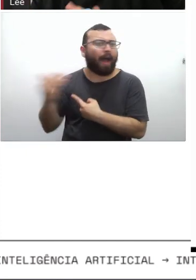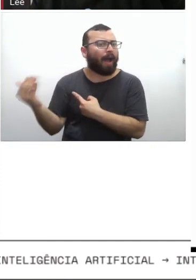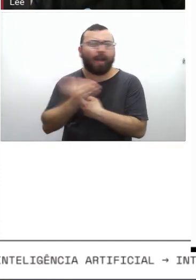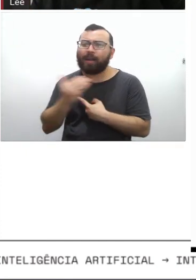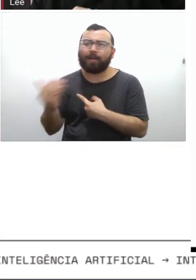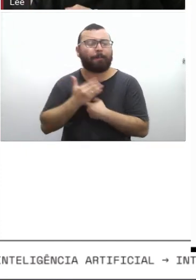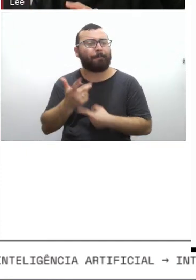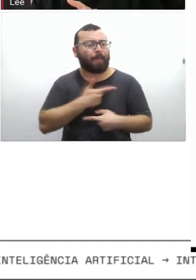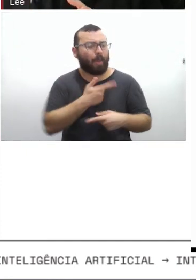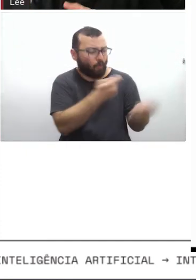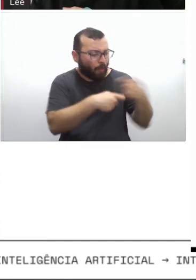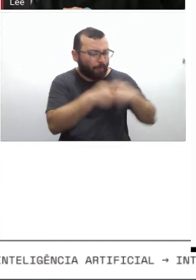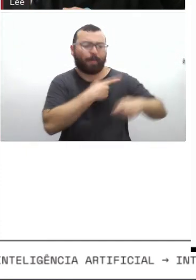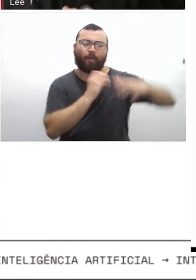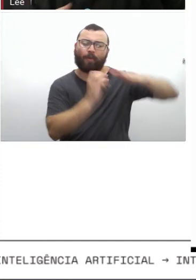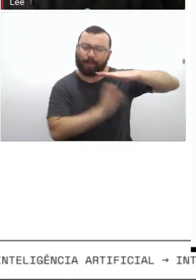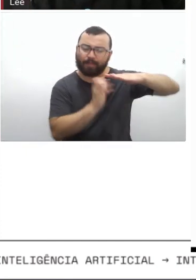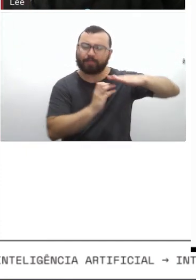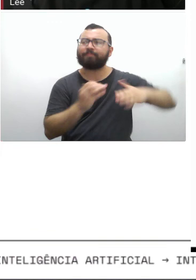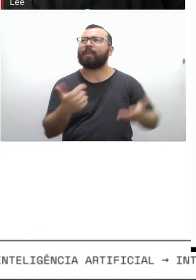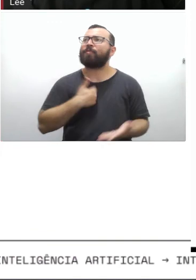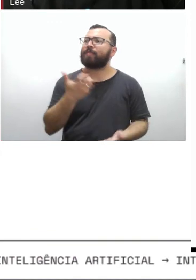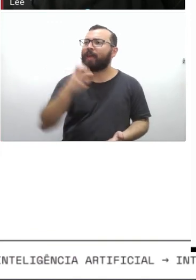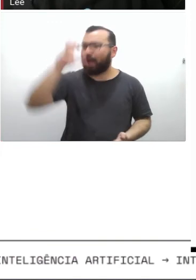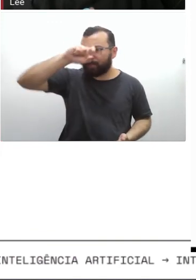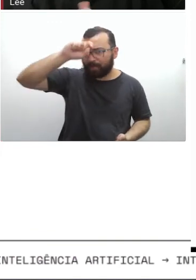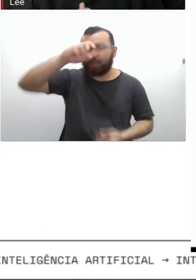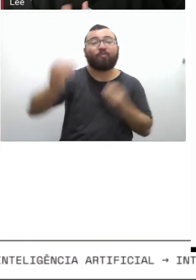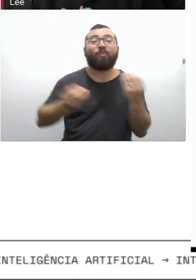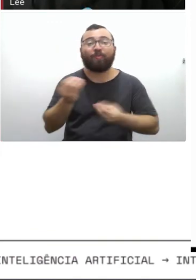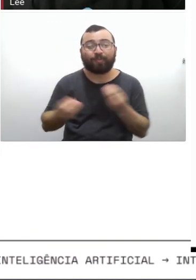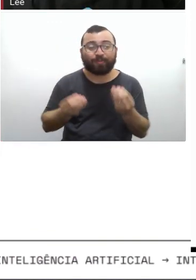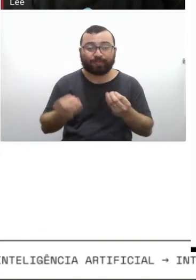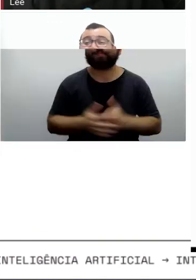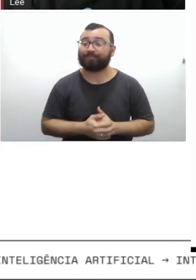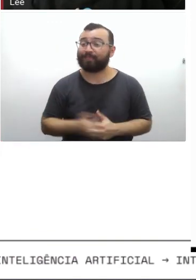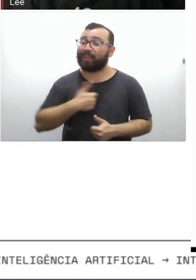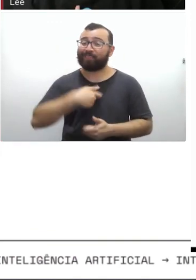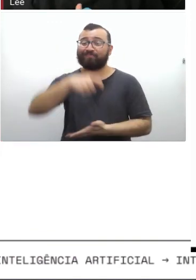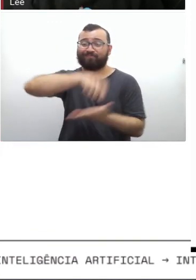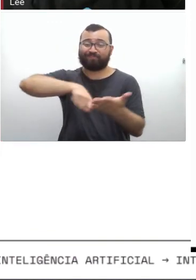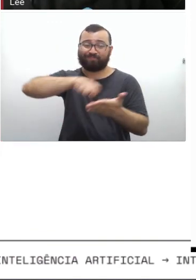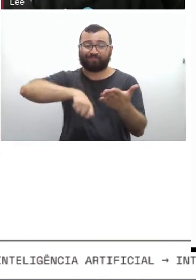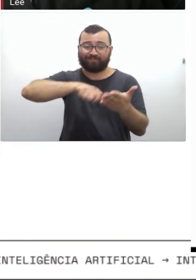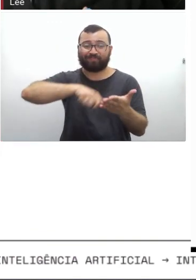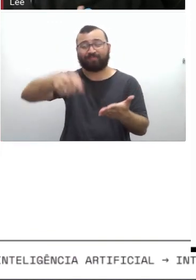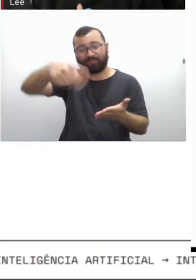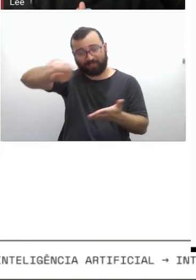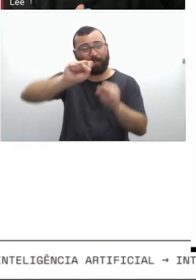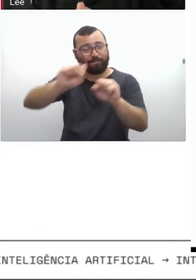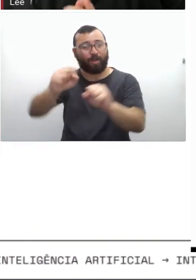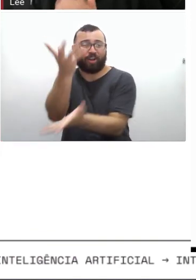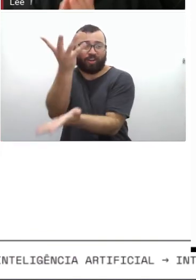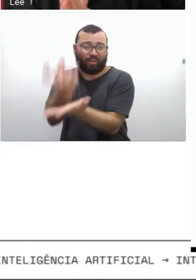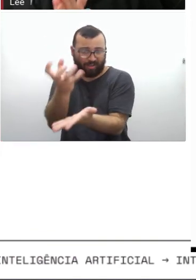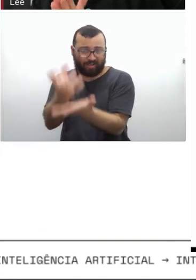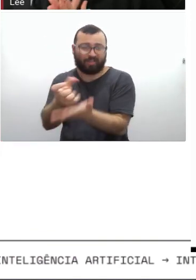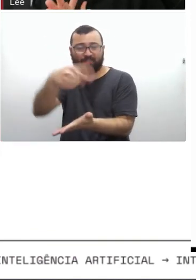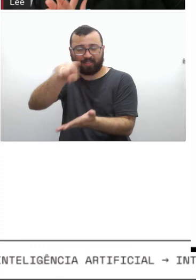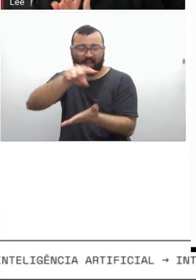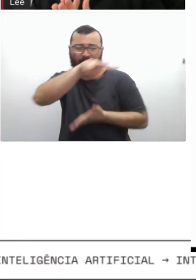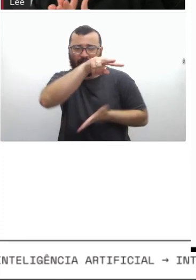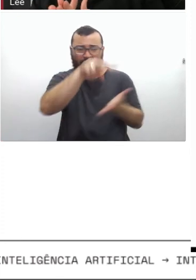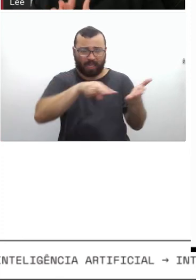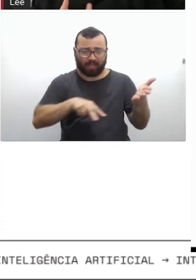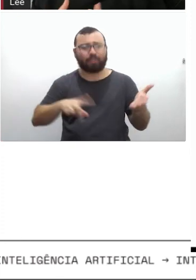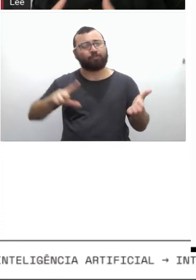my company or business, or I want to learn more about that, I wrote a white paper that you all can download. I wrote this together with